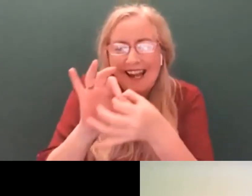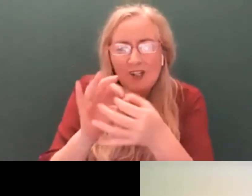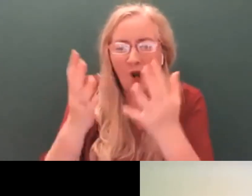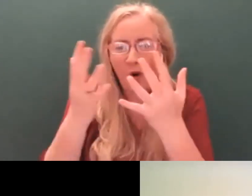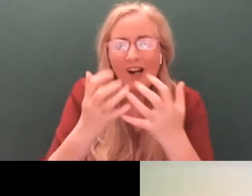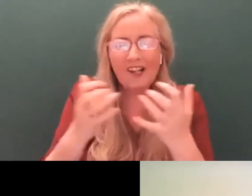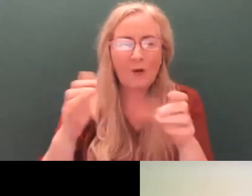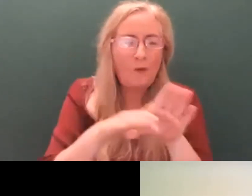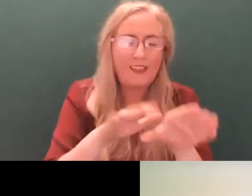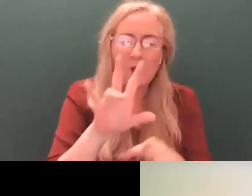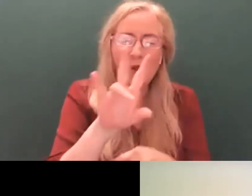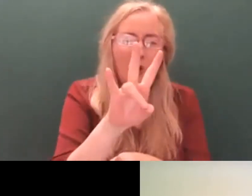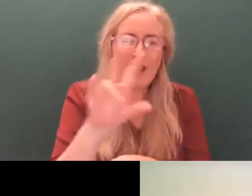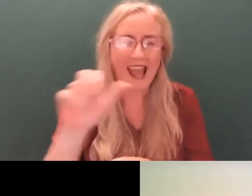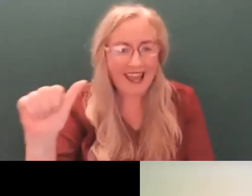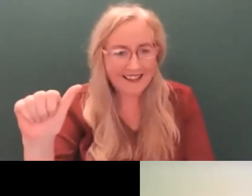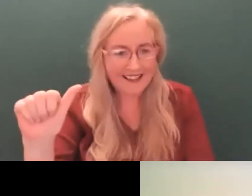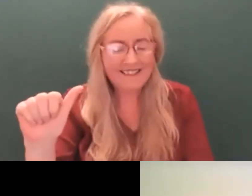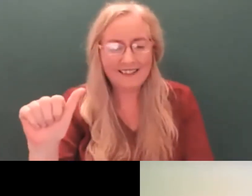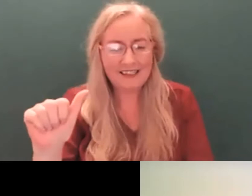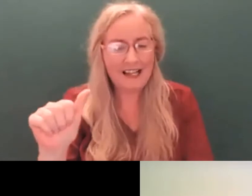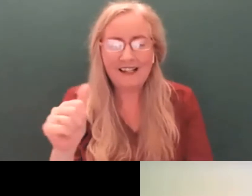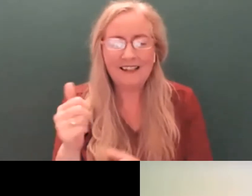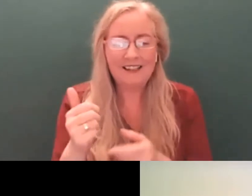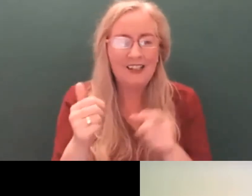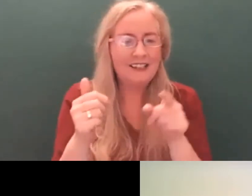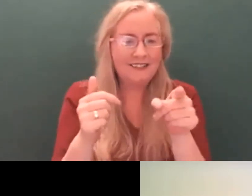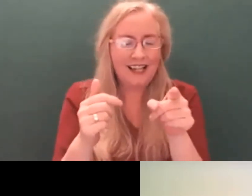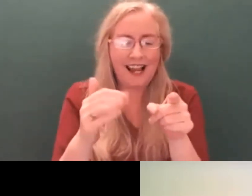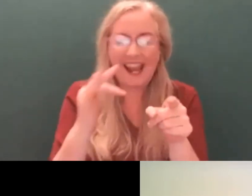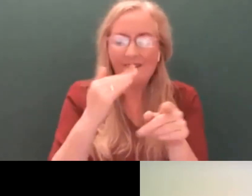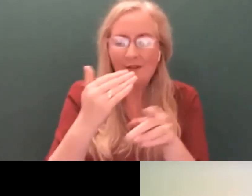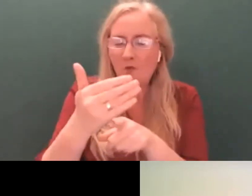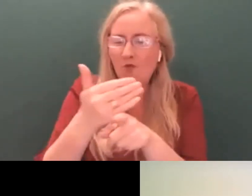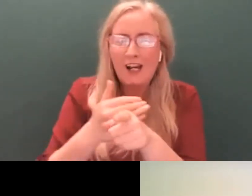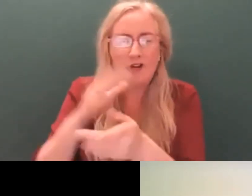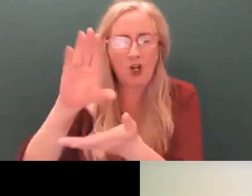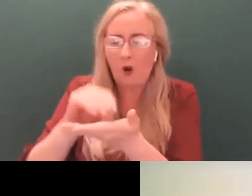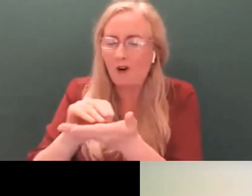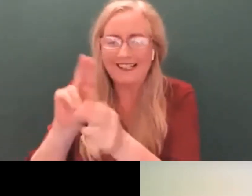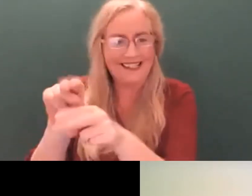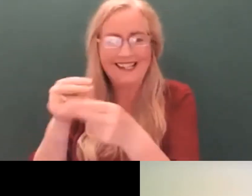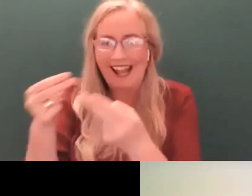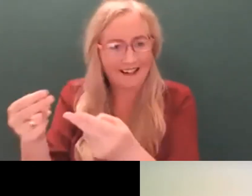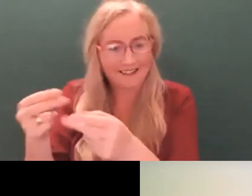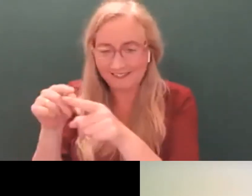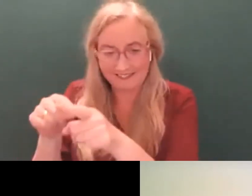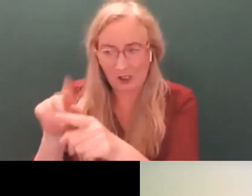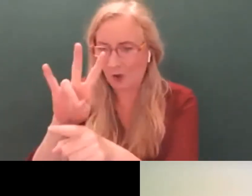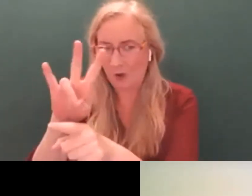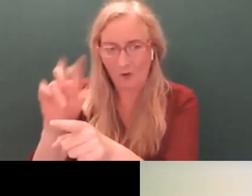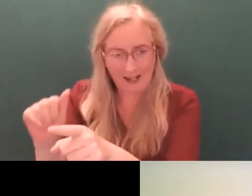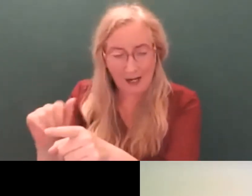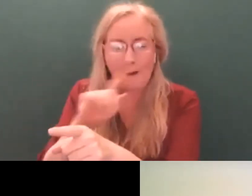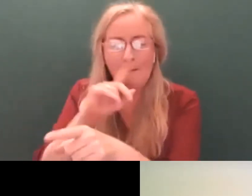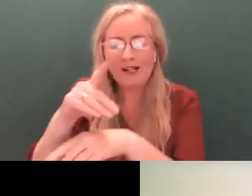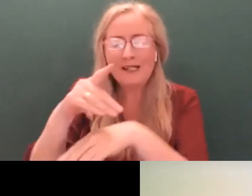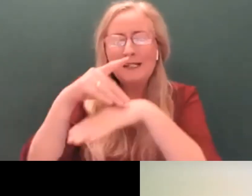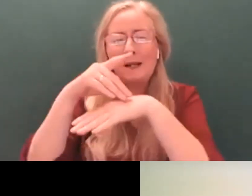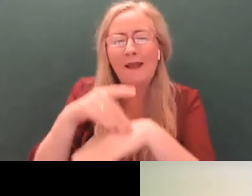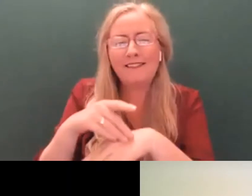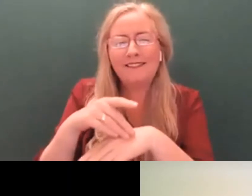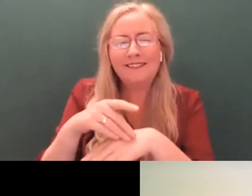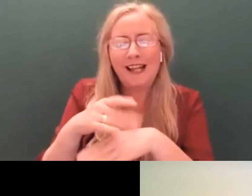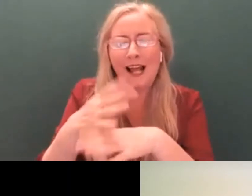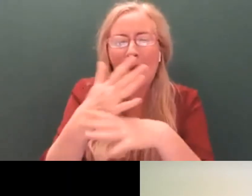Q&A, you wouldn't be able to do that if it was pre-recorded. So it depends on the level of engagement you're looking